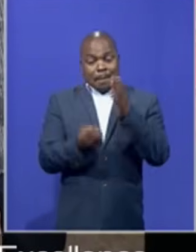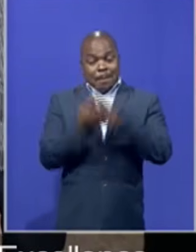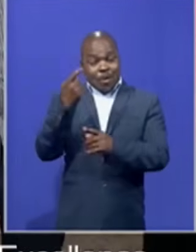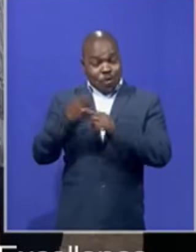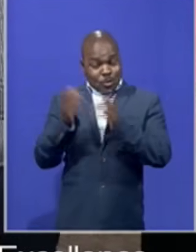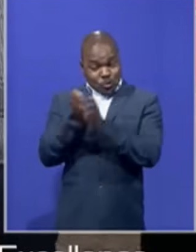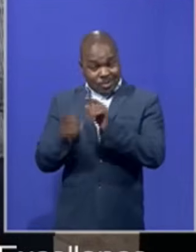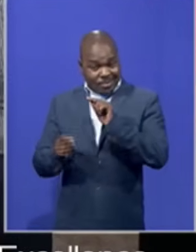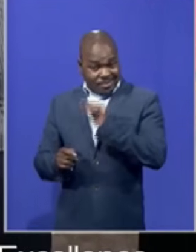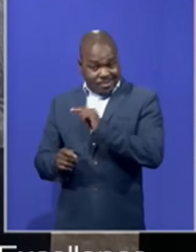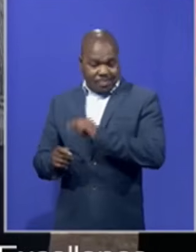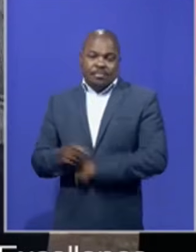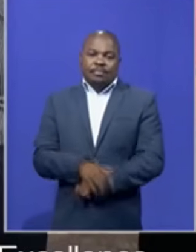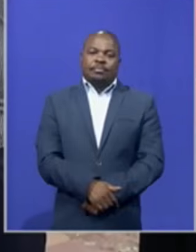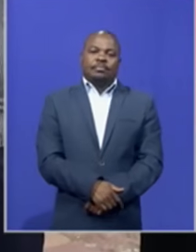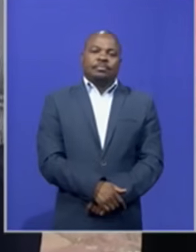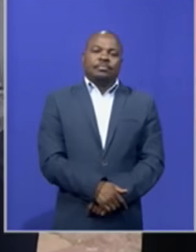sena.